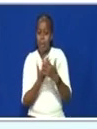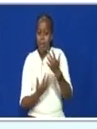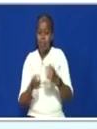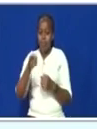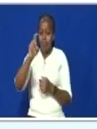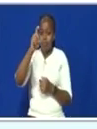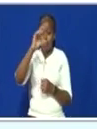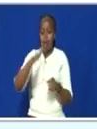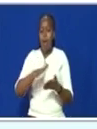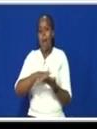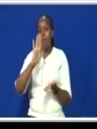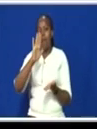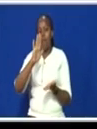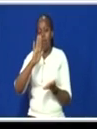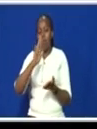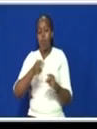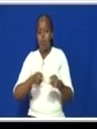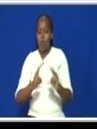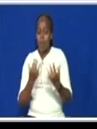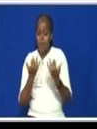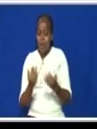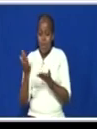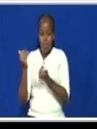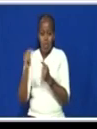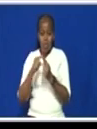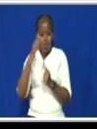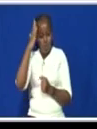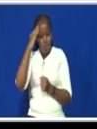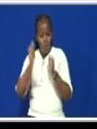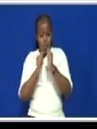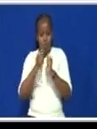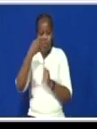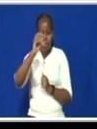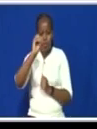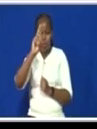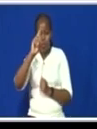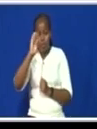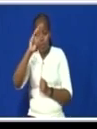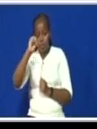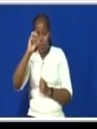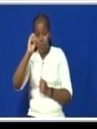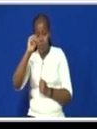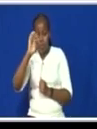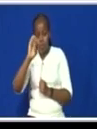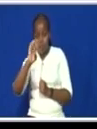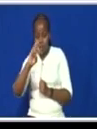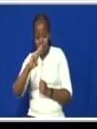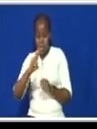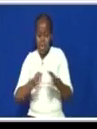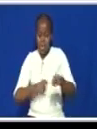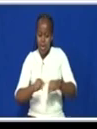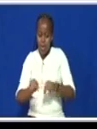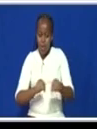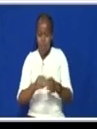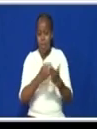normal. So it is expected of you to know which hormone specifically regulates the blood sugar